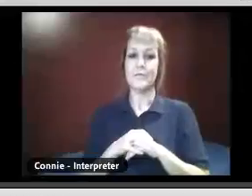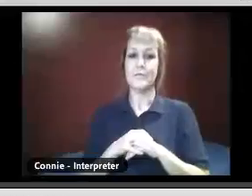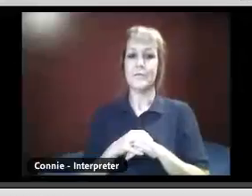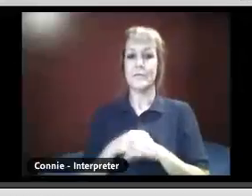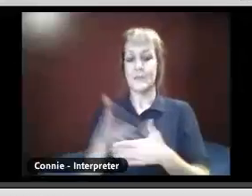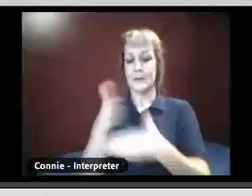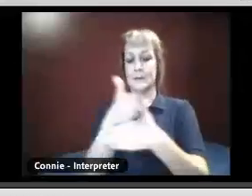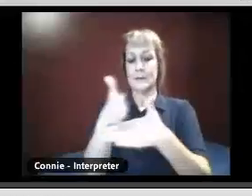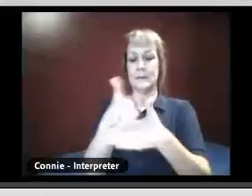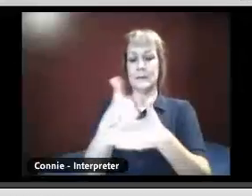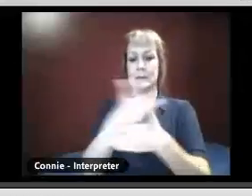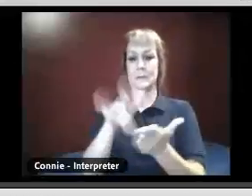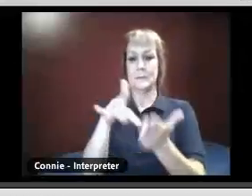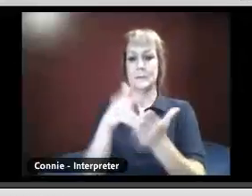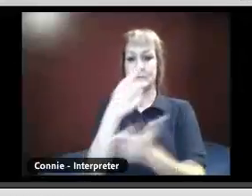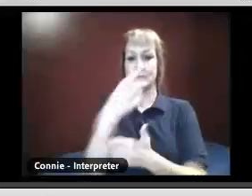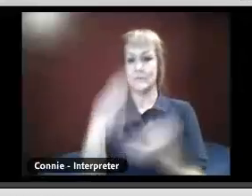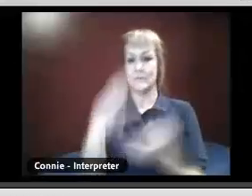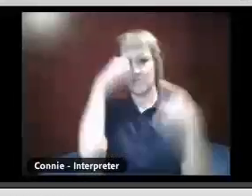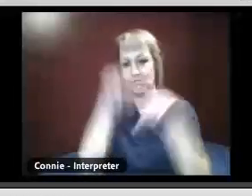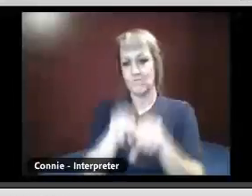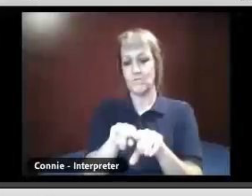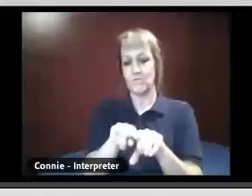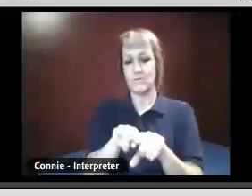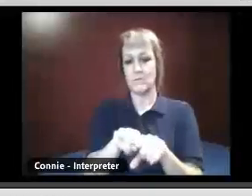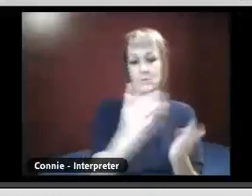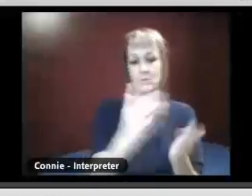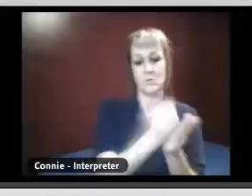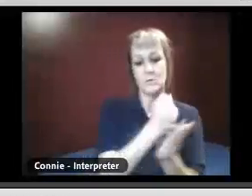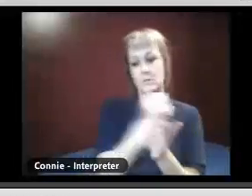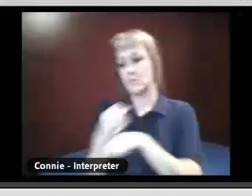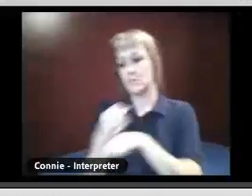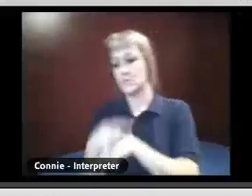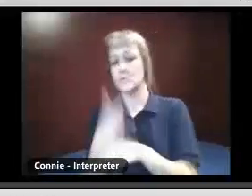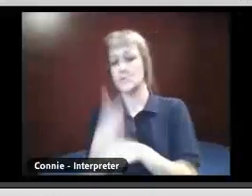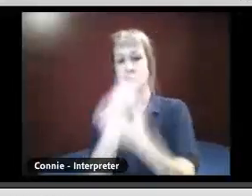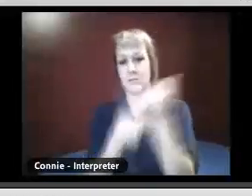willing to meet in the halfway. Everybody wins a little, everybody loses a little.